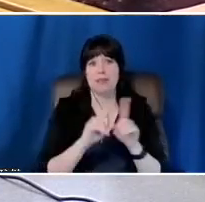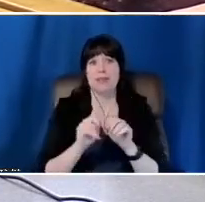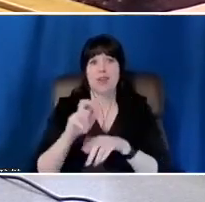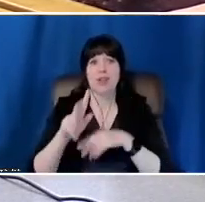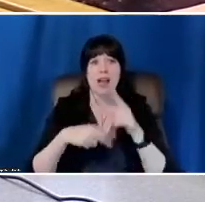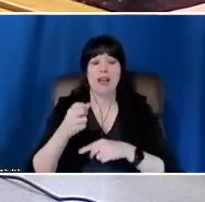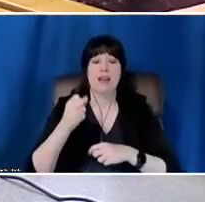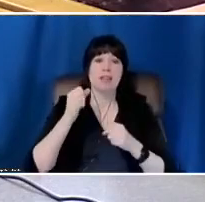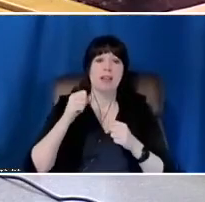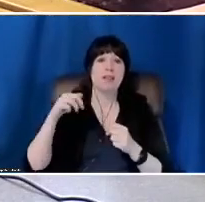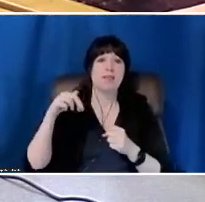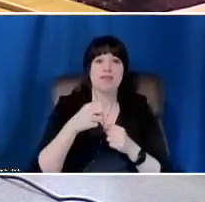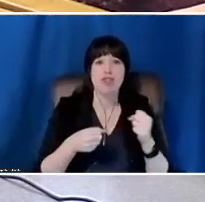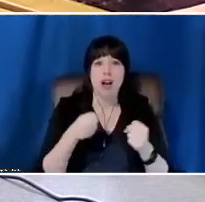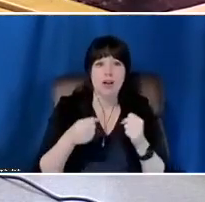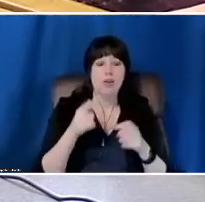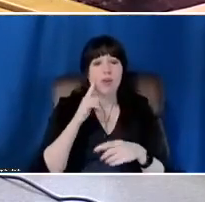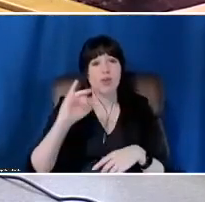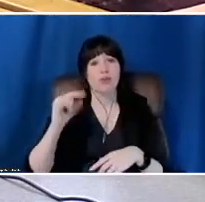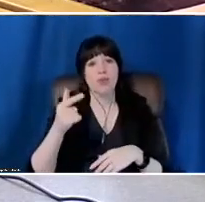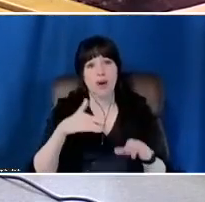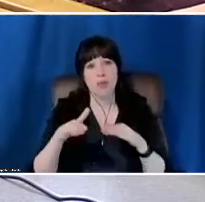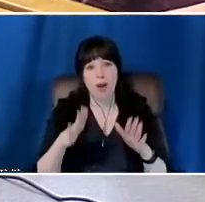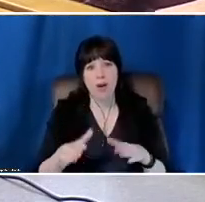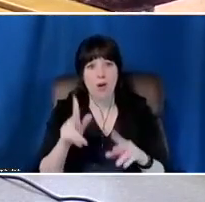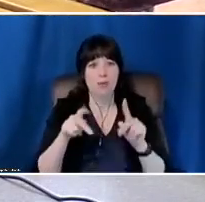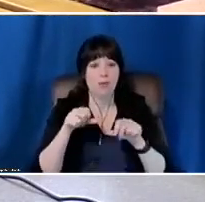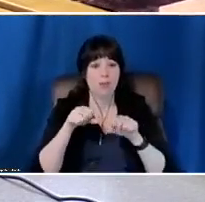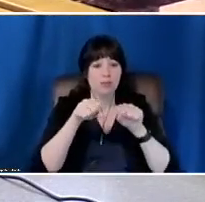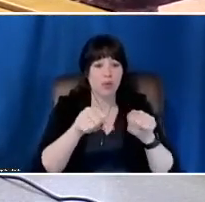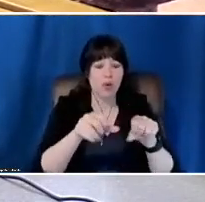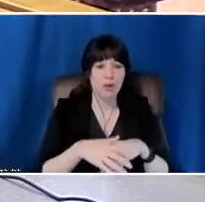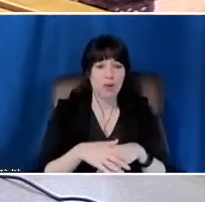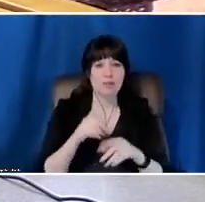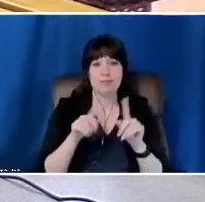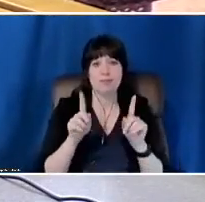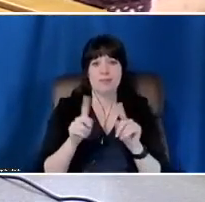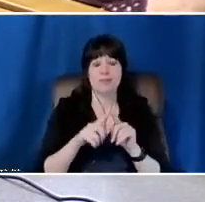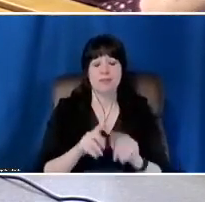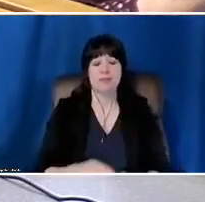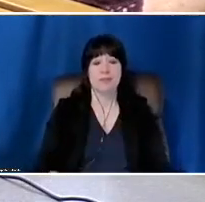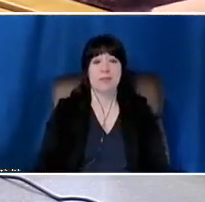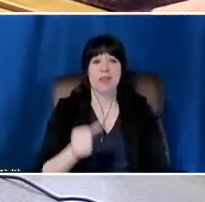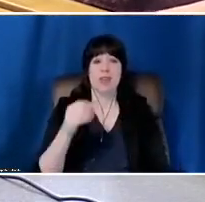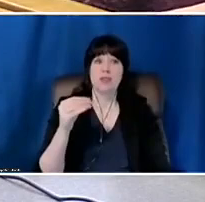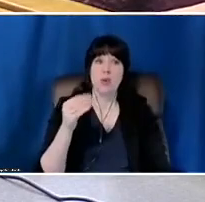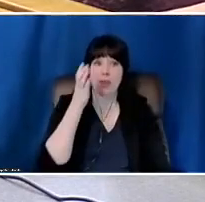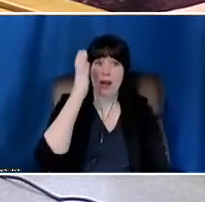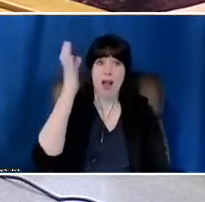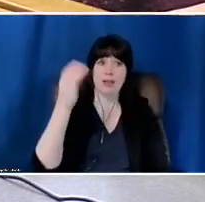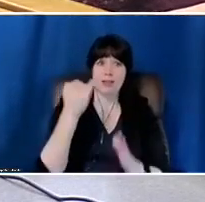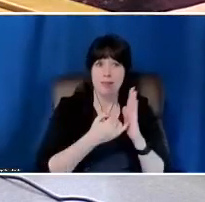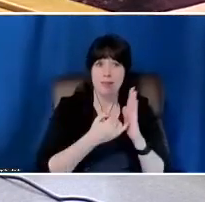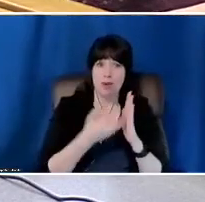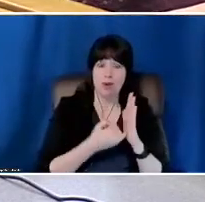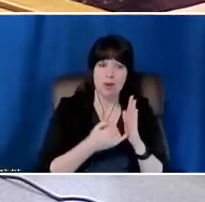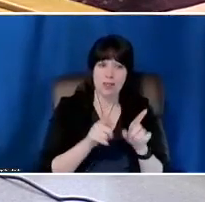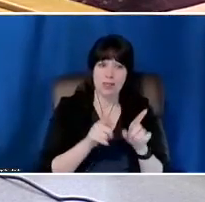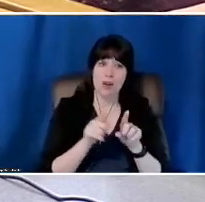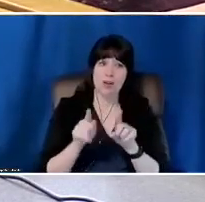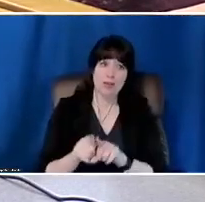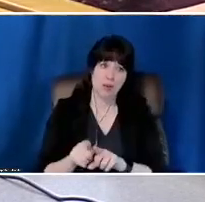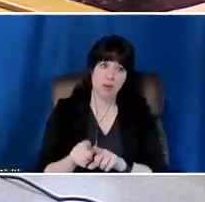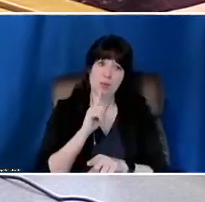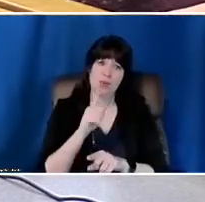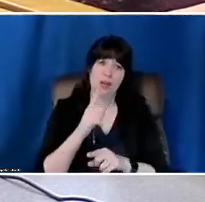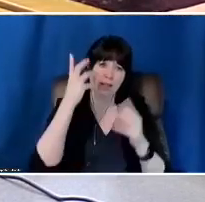joggers, dog walkers, people pushing strollers, and so on. The concept art is also really